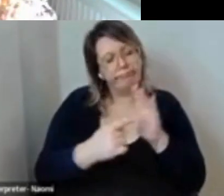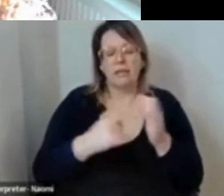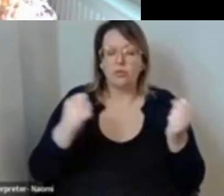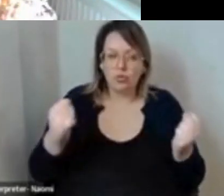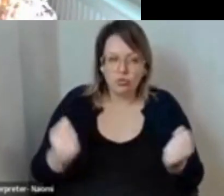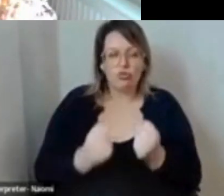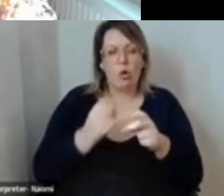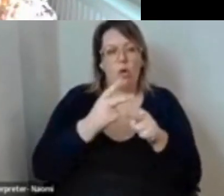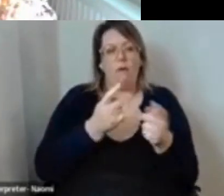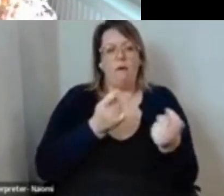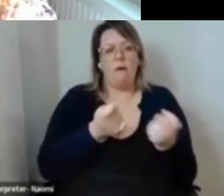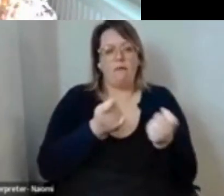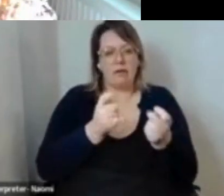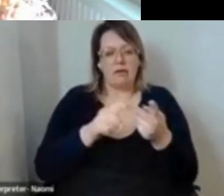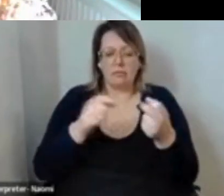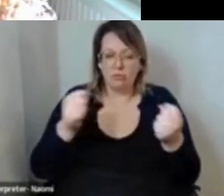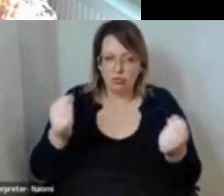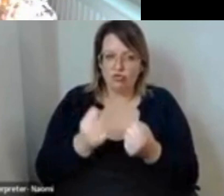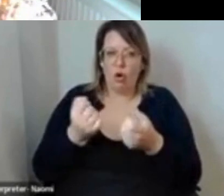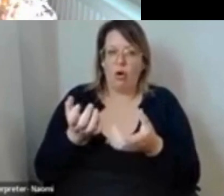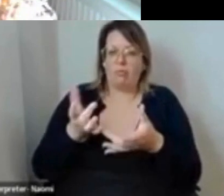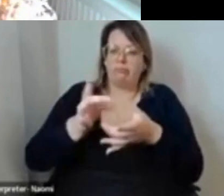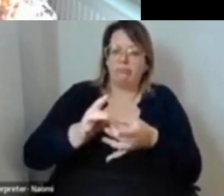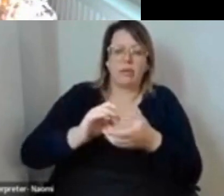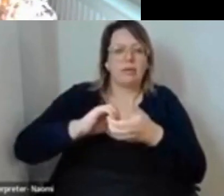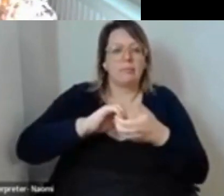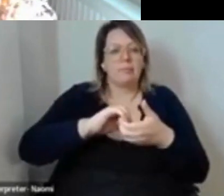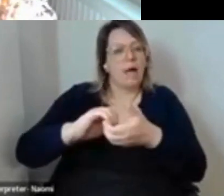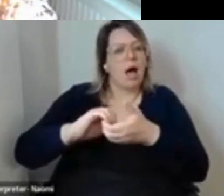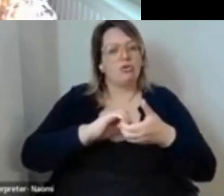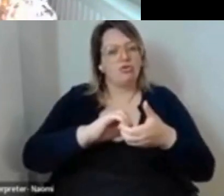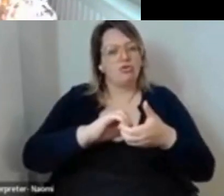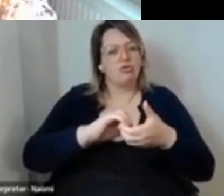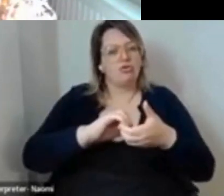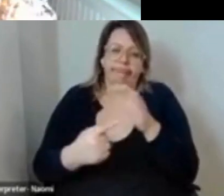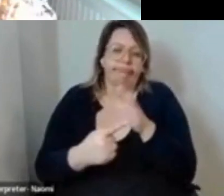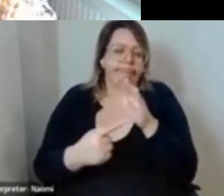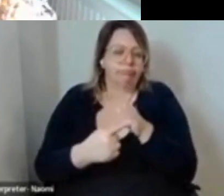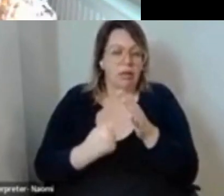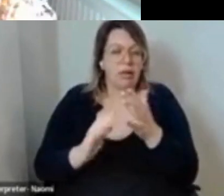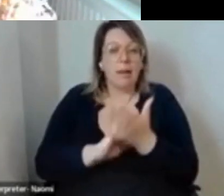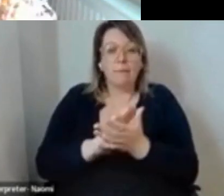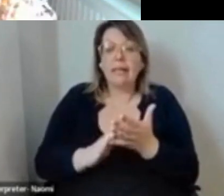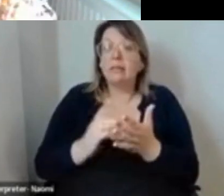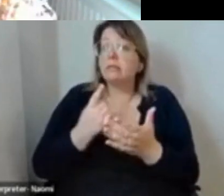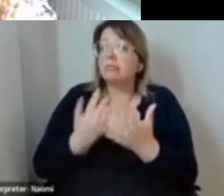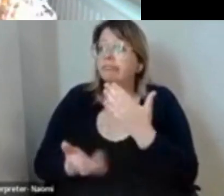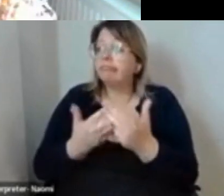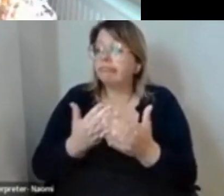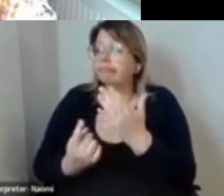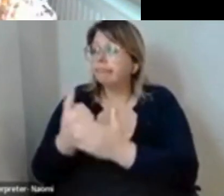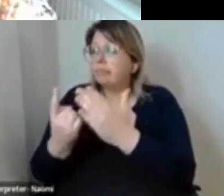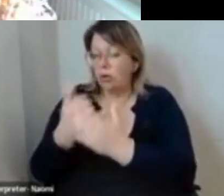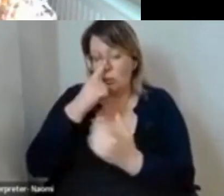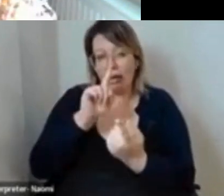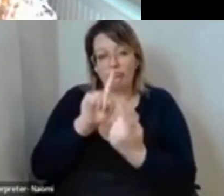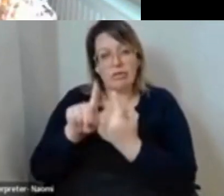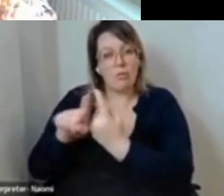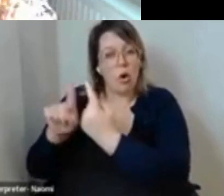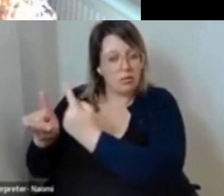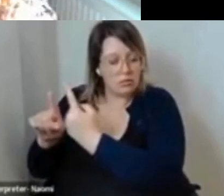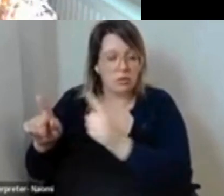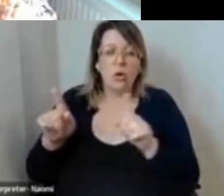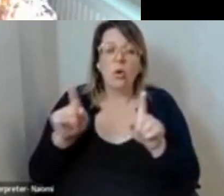structure that is really representative and can respond to need will ensure that all of the children and young people and the schools that you